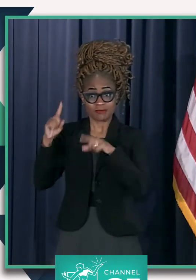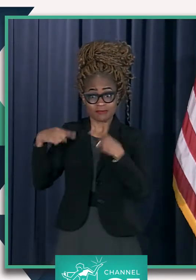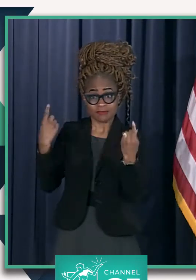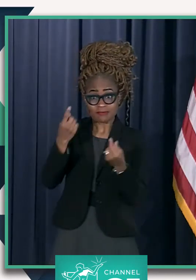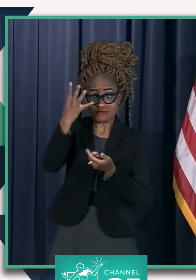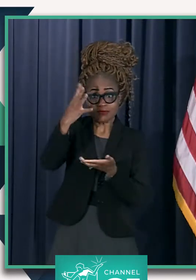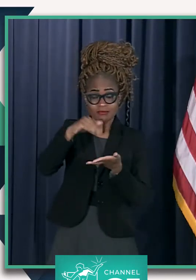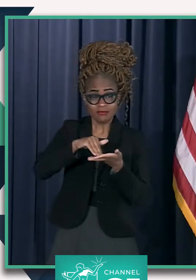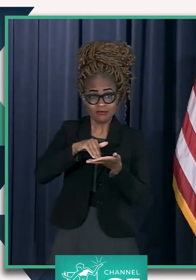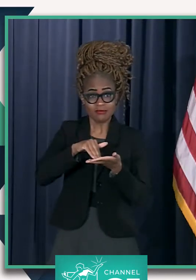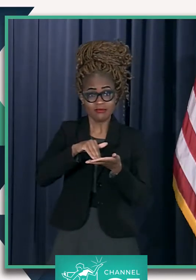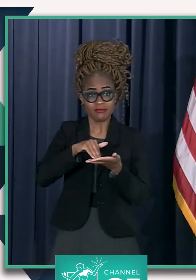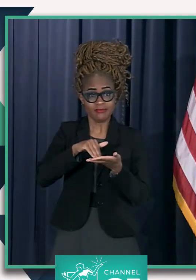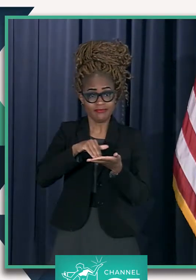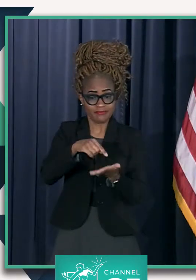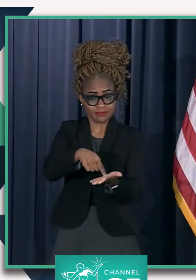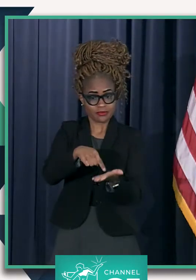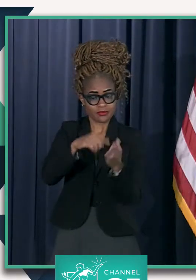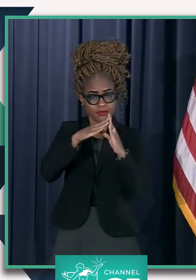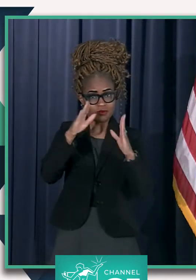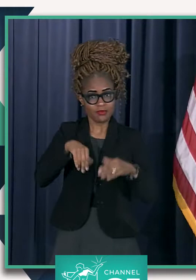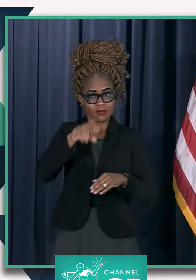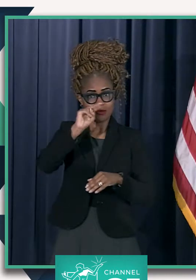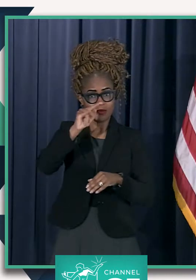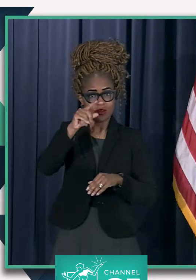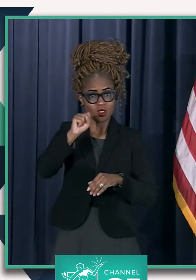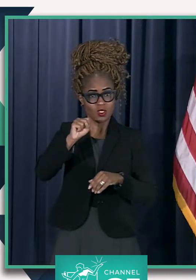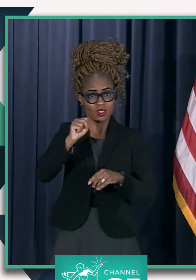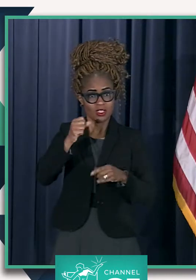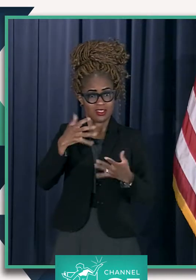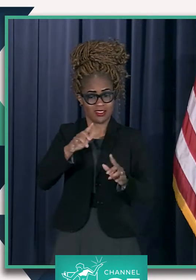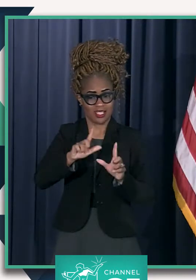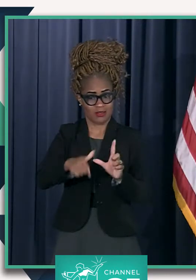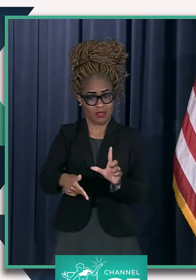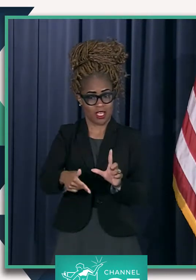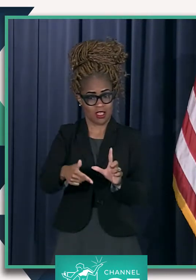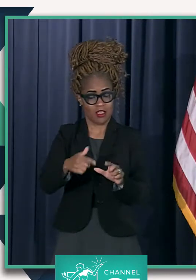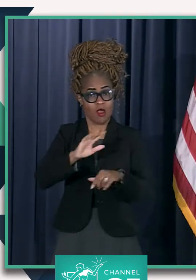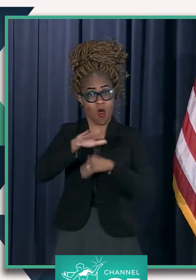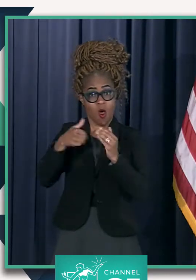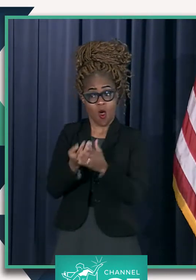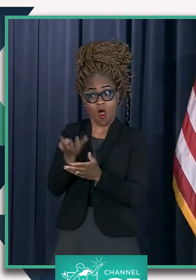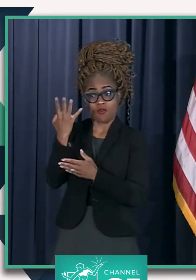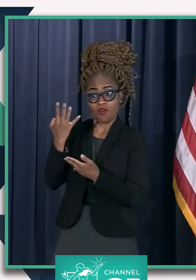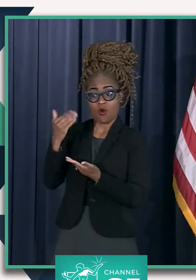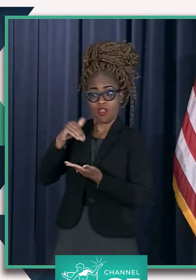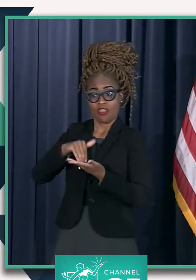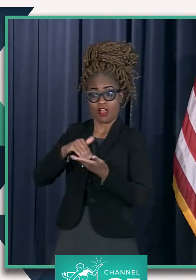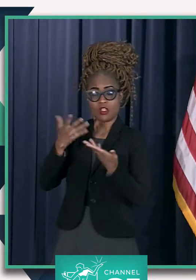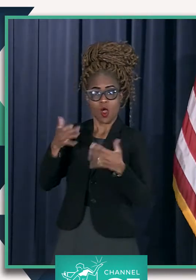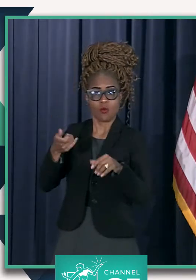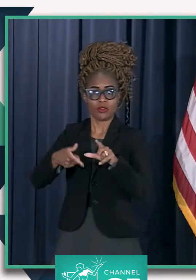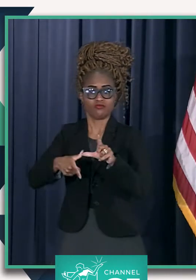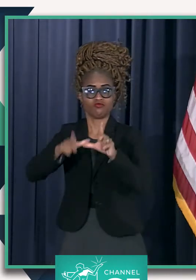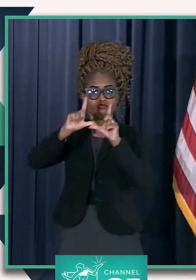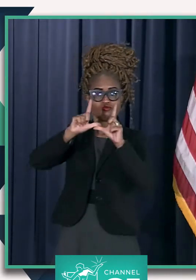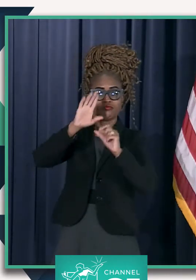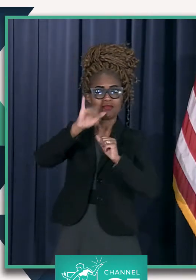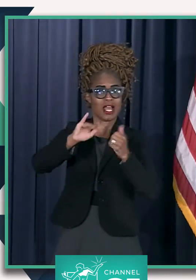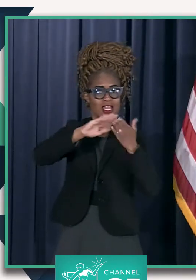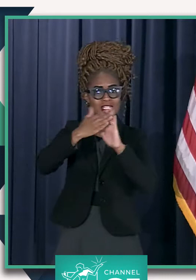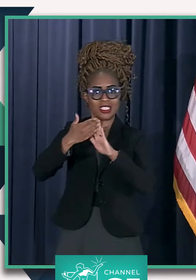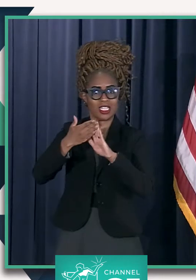4,000 affordable housing units have expired in the city. All 4,000 were renewed by the city of Detroit. Nobody